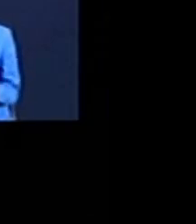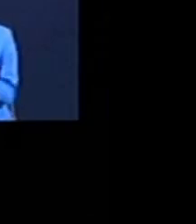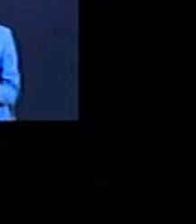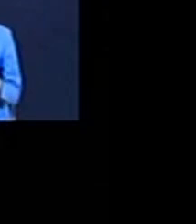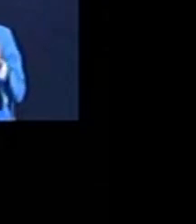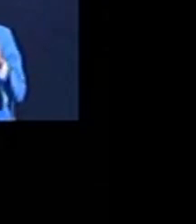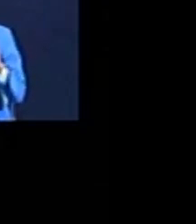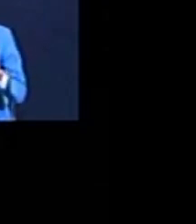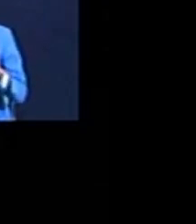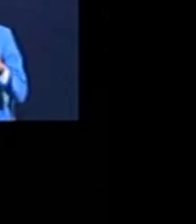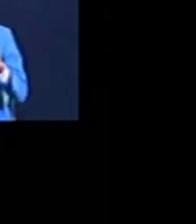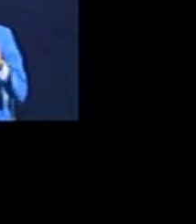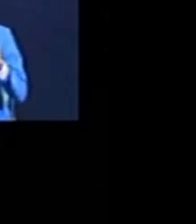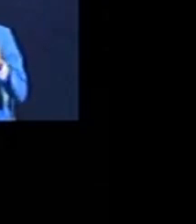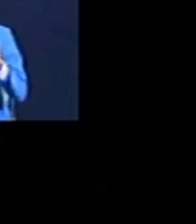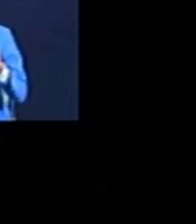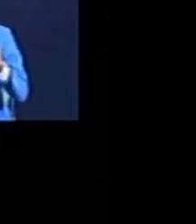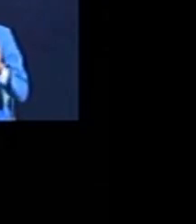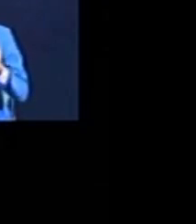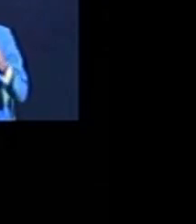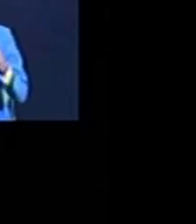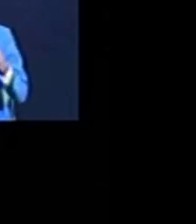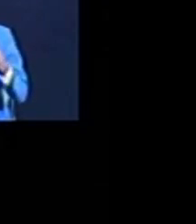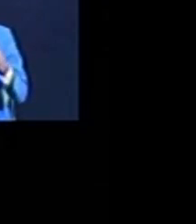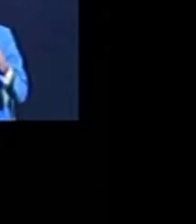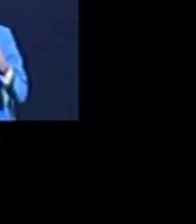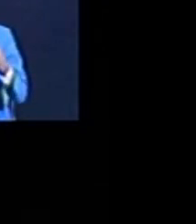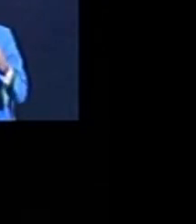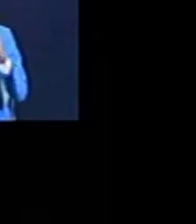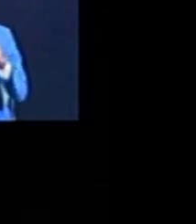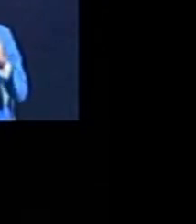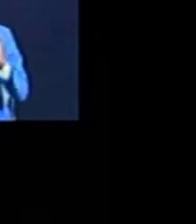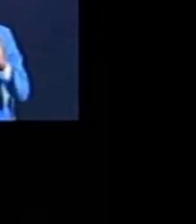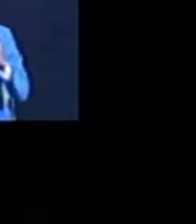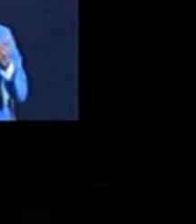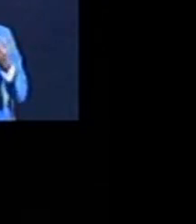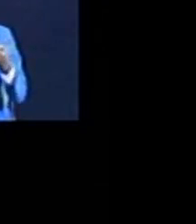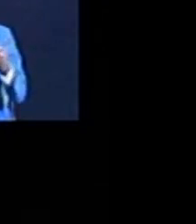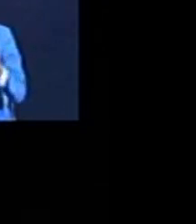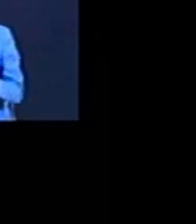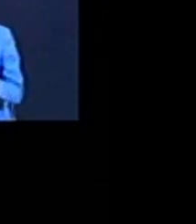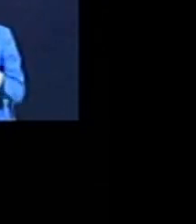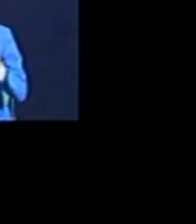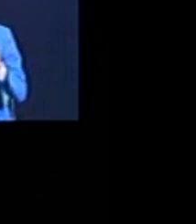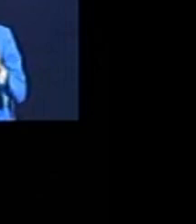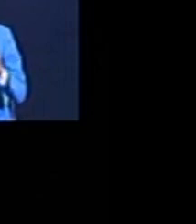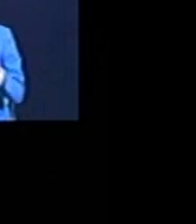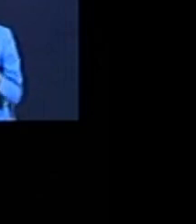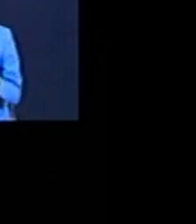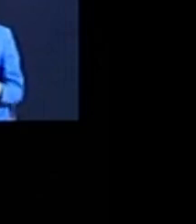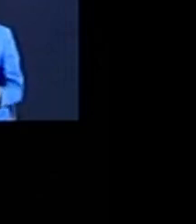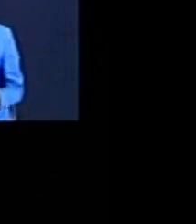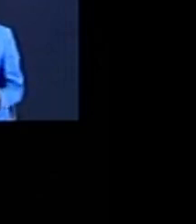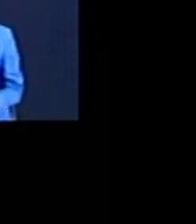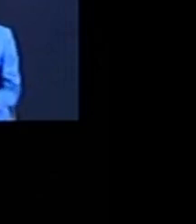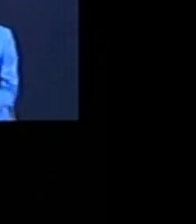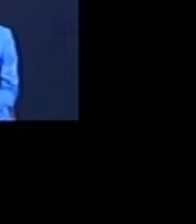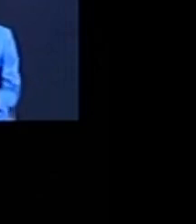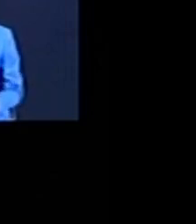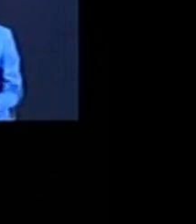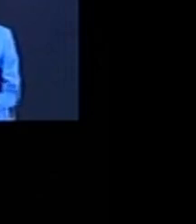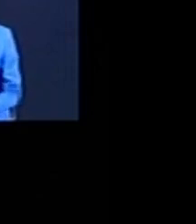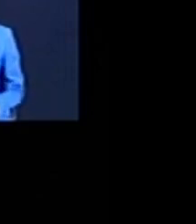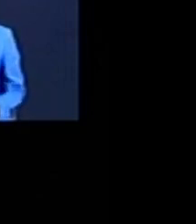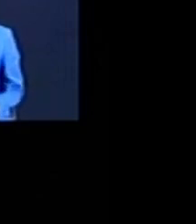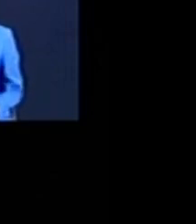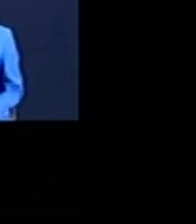2. Woe to them that devise iniquity and work evil upon their beds. When the morning is light, they practice it, because it is in the power of their